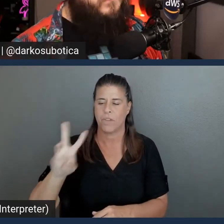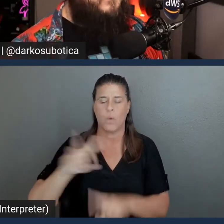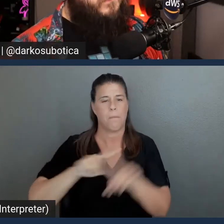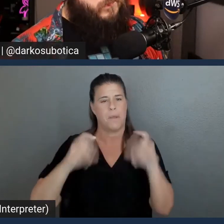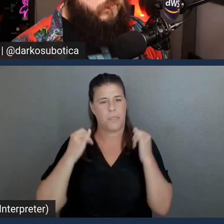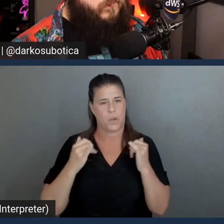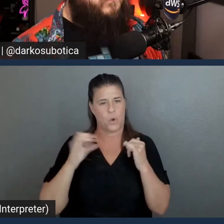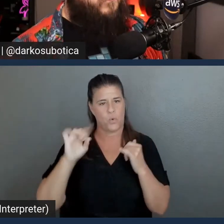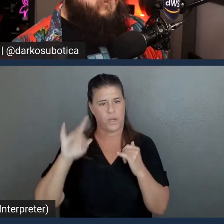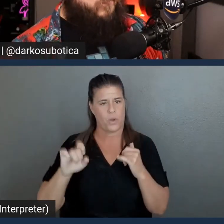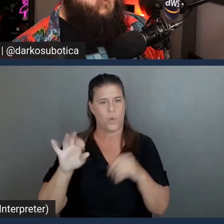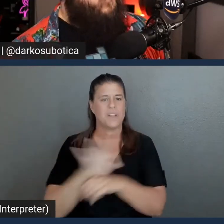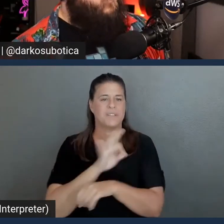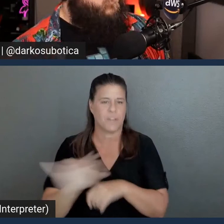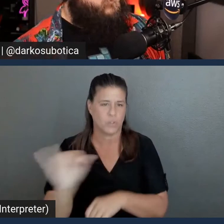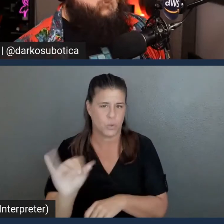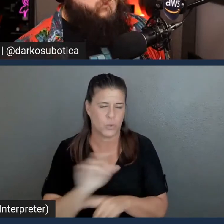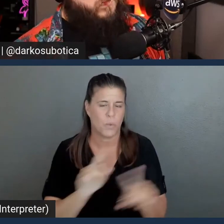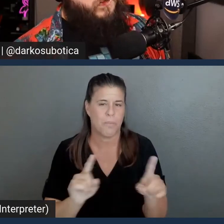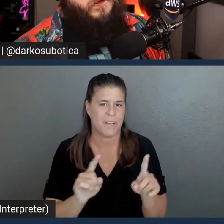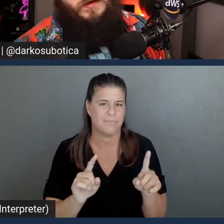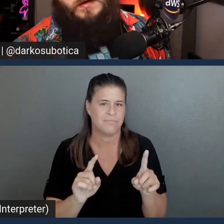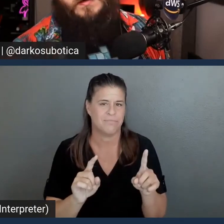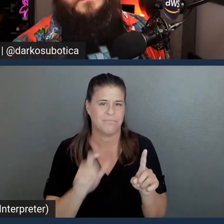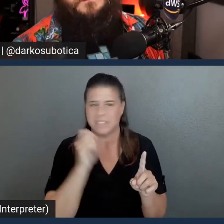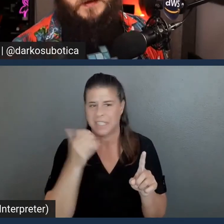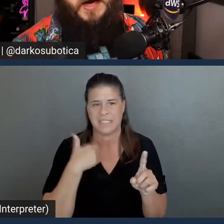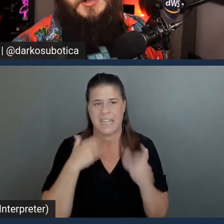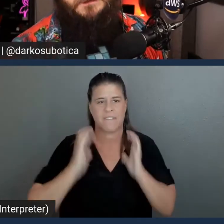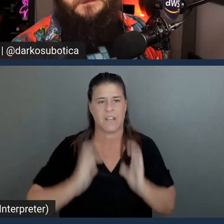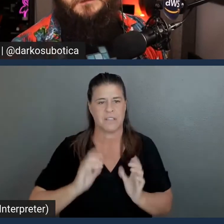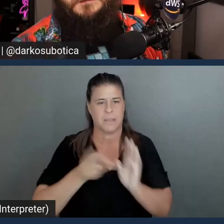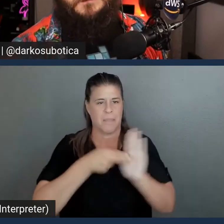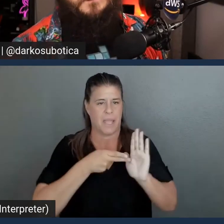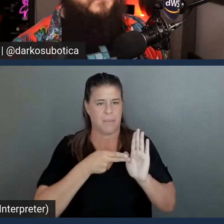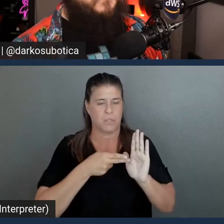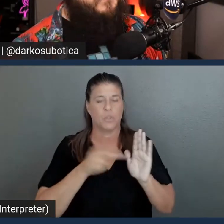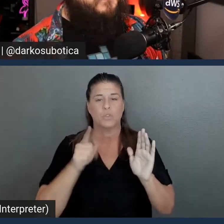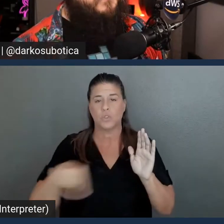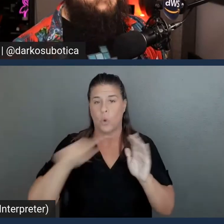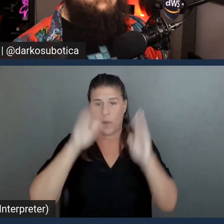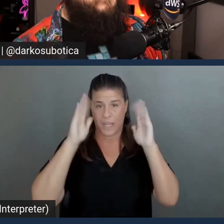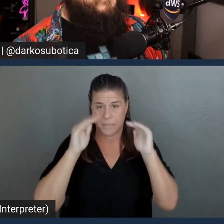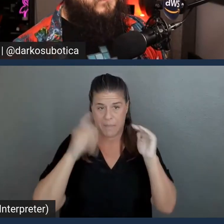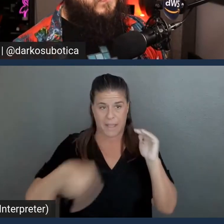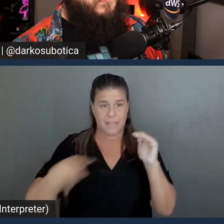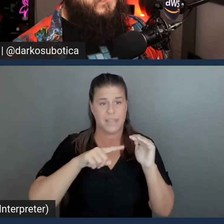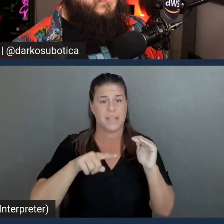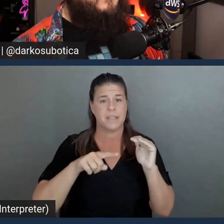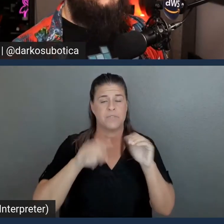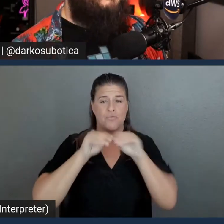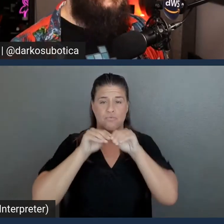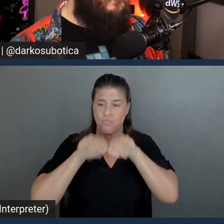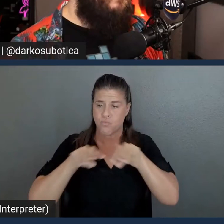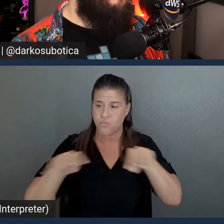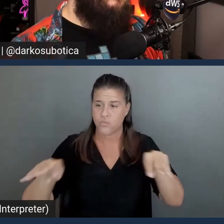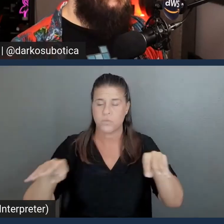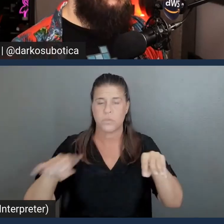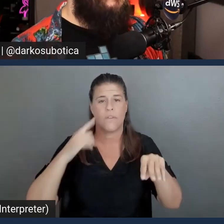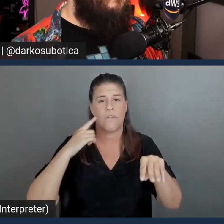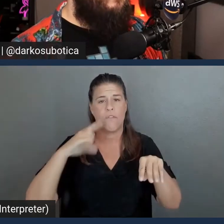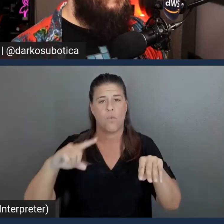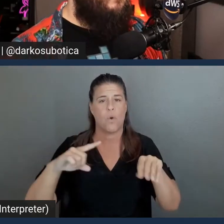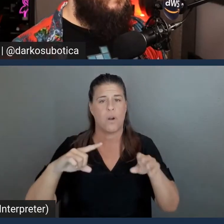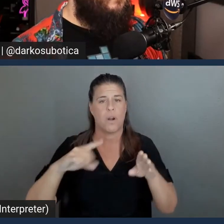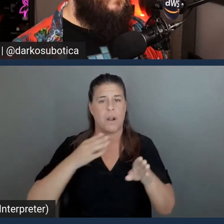also quite functional. It just doesn't have custom labels. So expect this to iterate into a